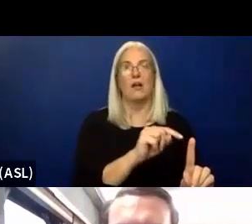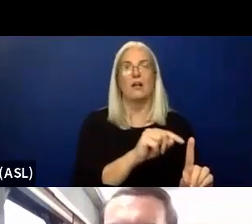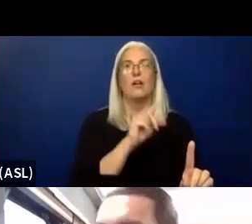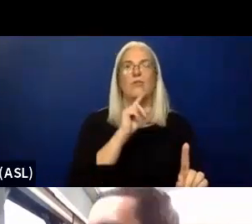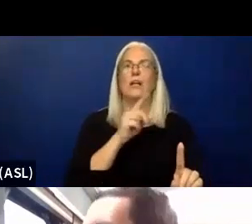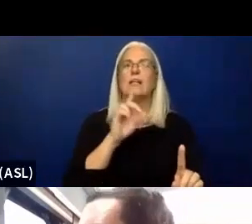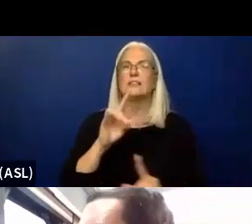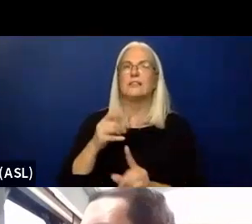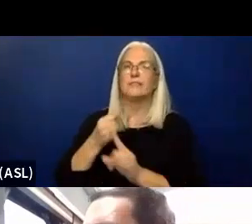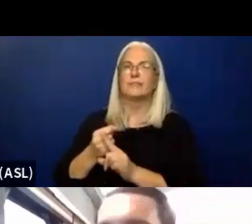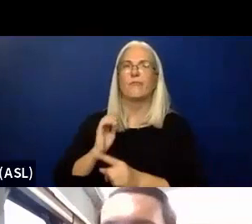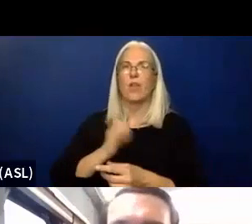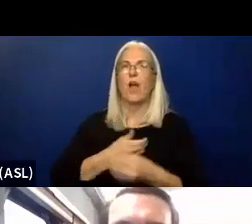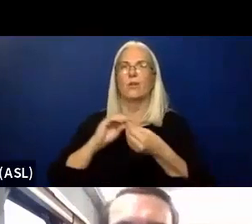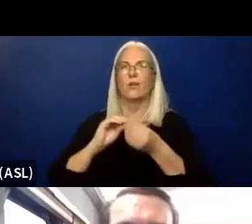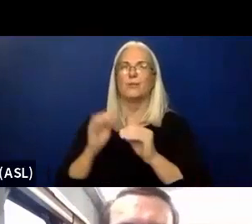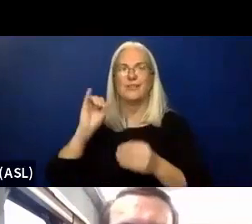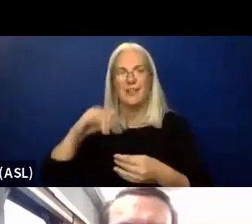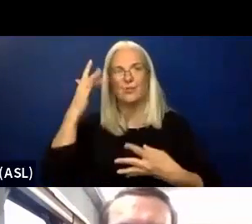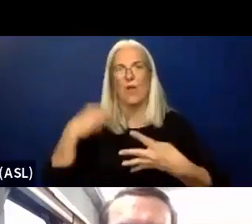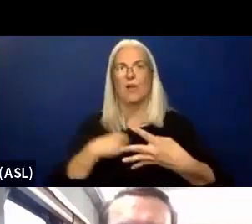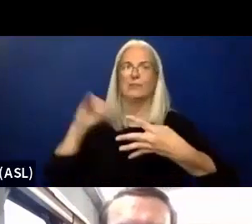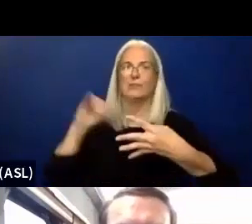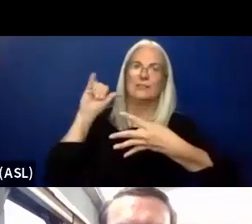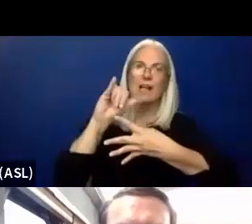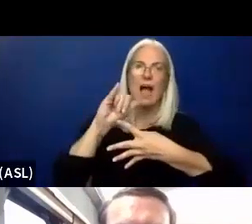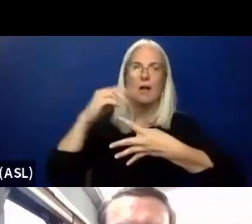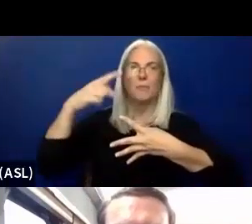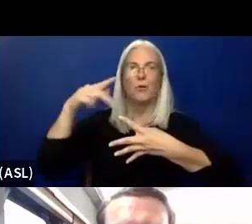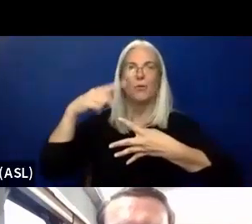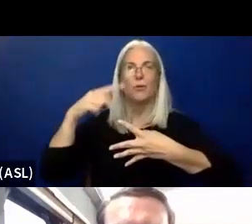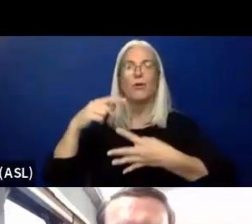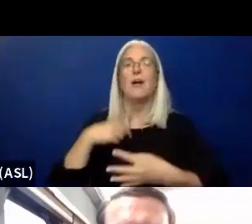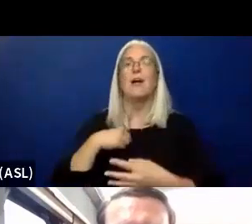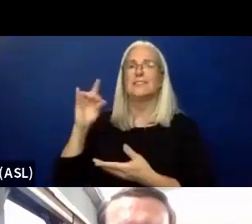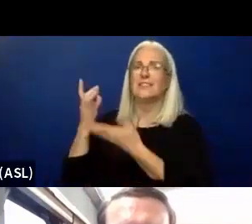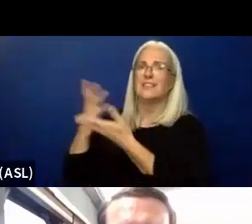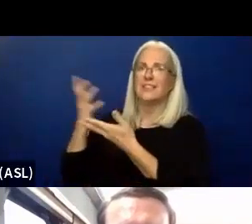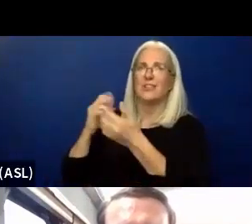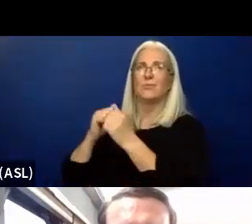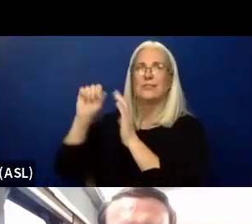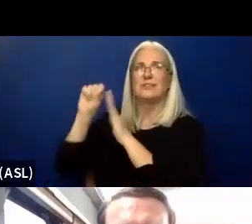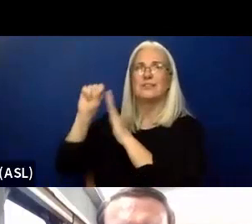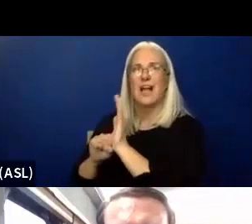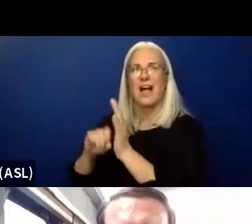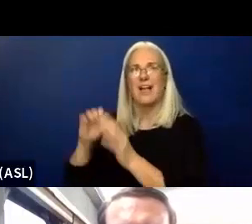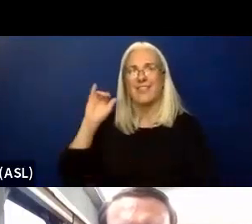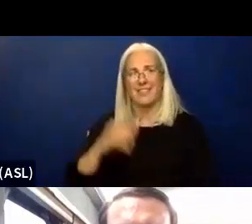tier, we would also speak to the state about the potential for taking that into account when reassessing